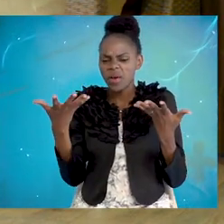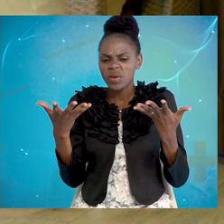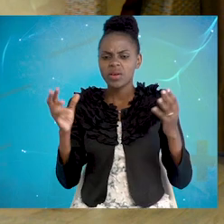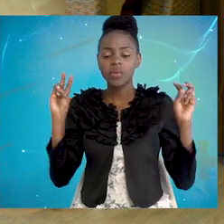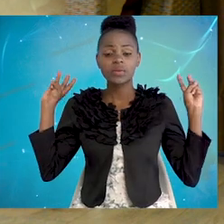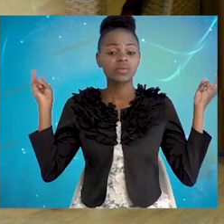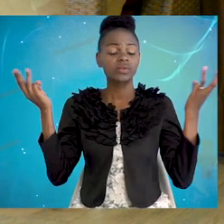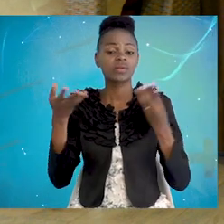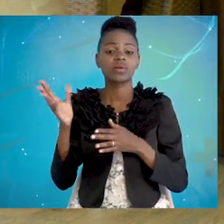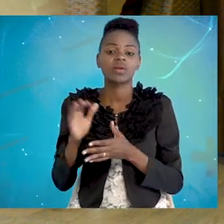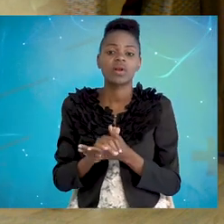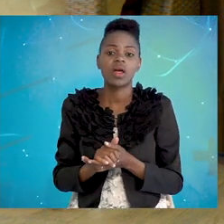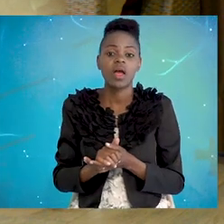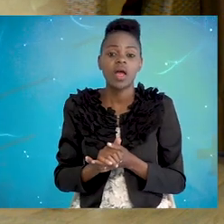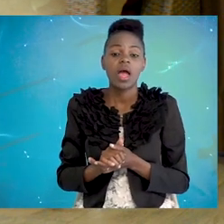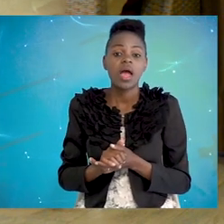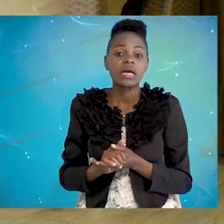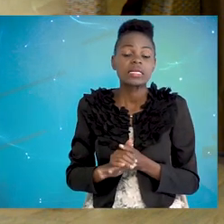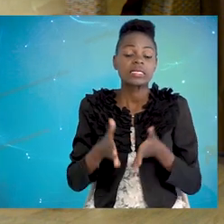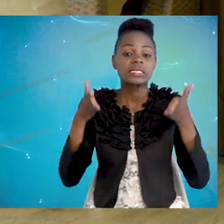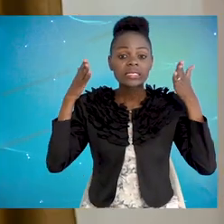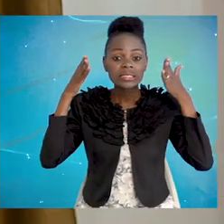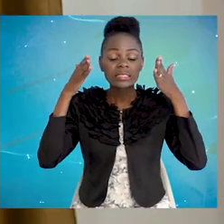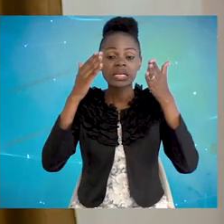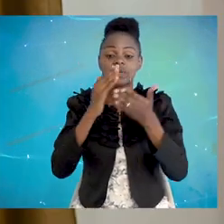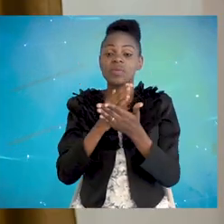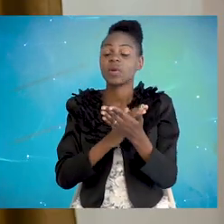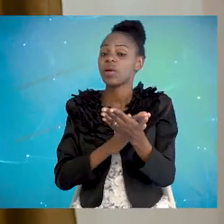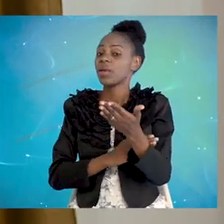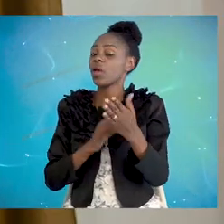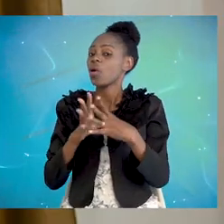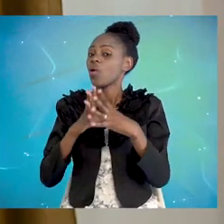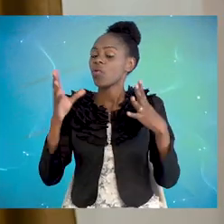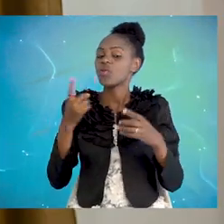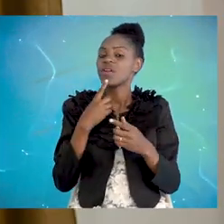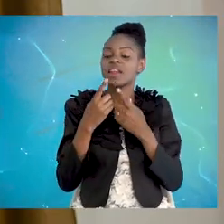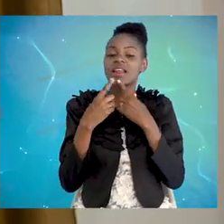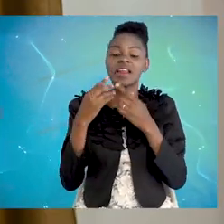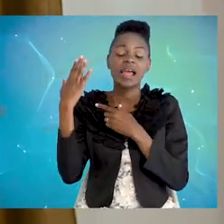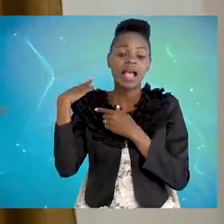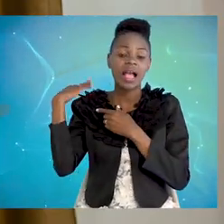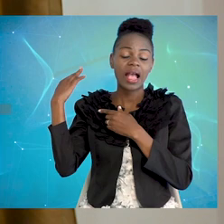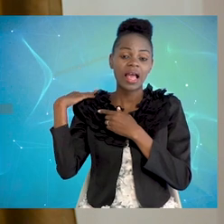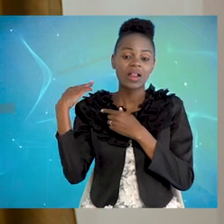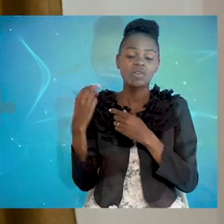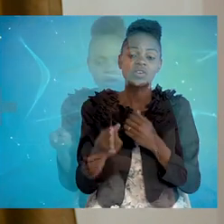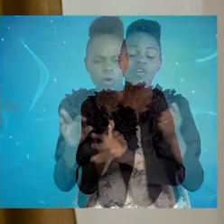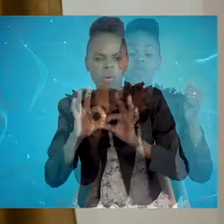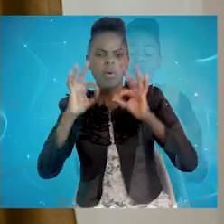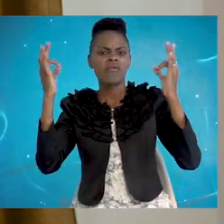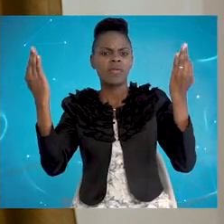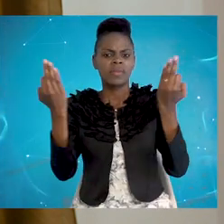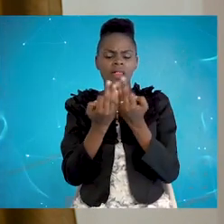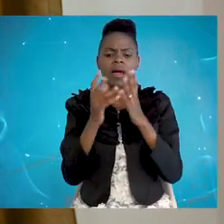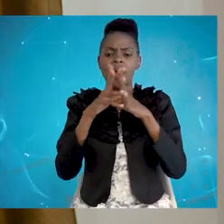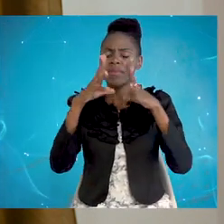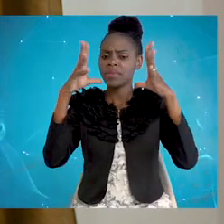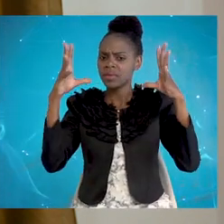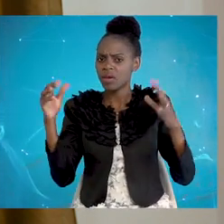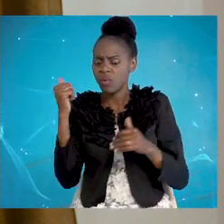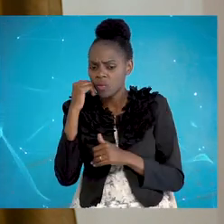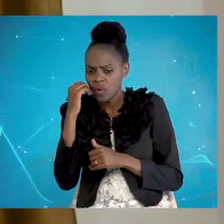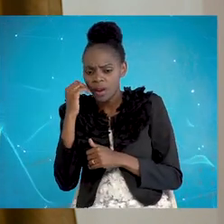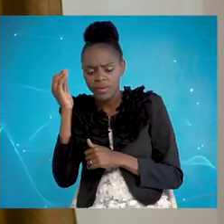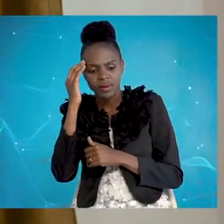I think it causes a very serious problem in Malawi. So I've already said there are 14 million cases globally, but many of